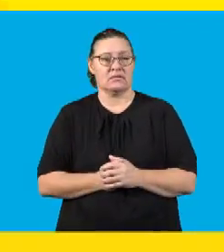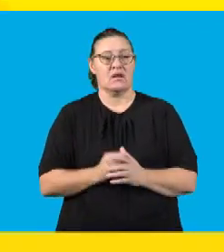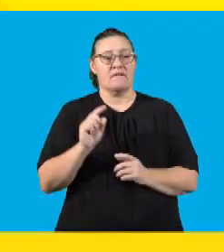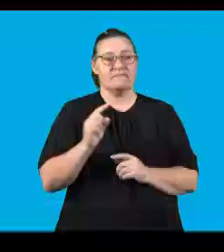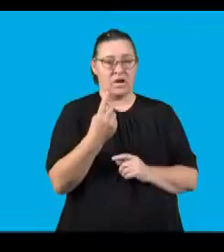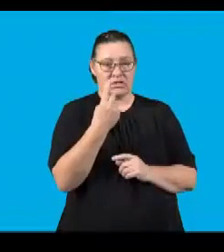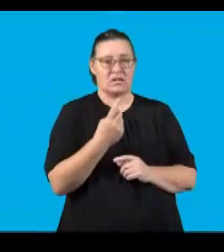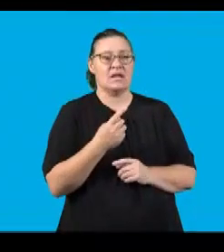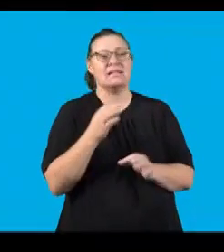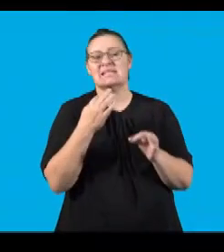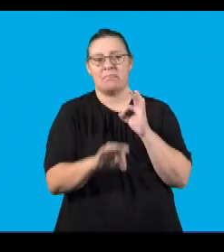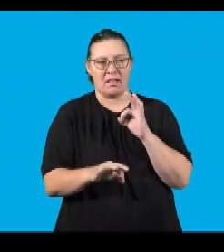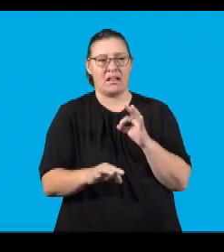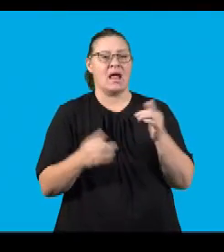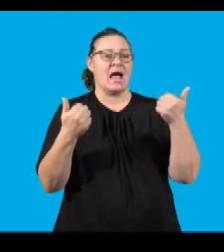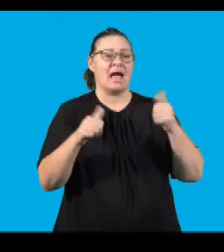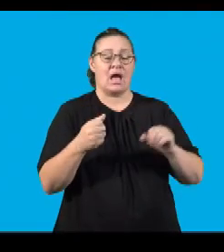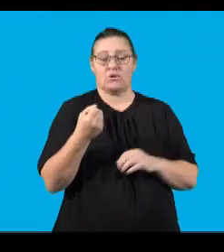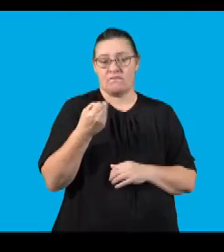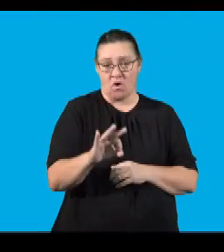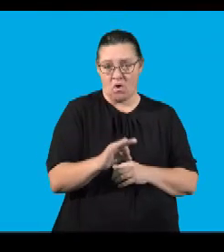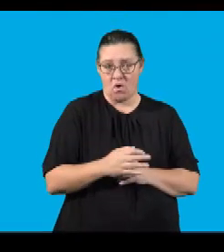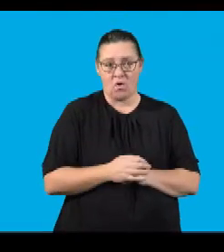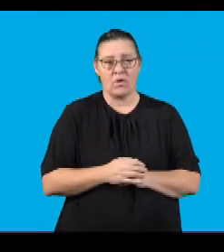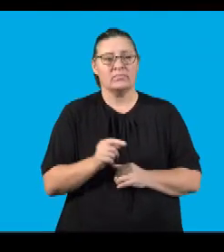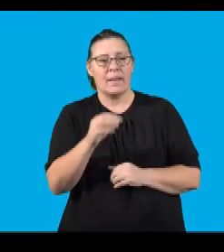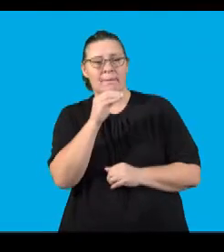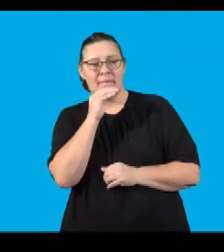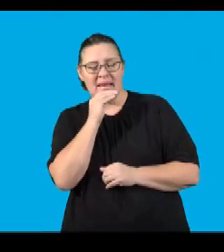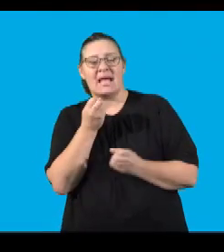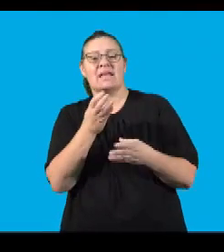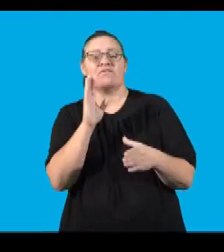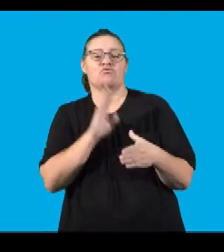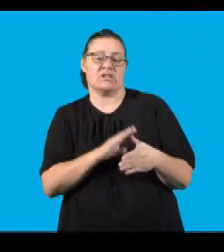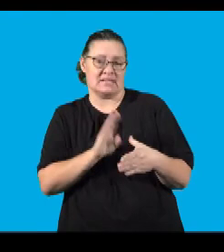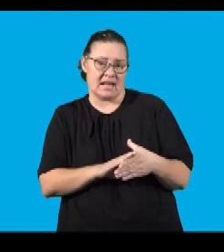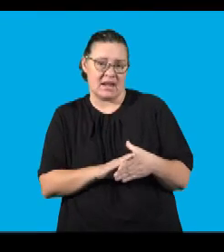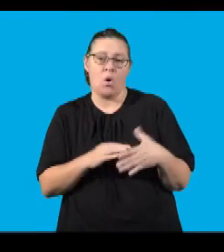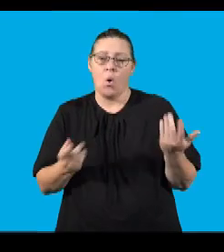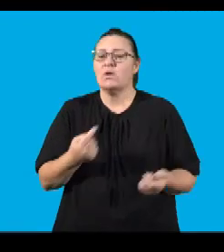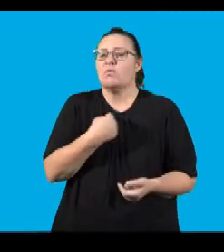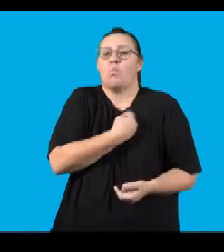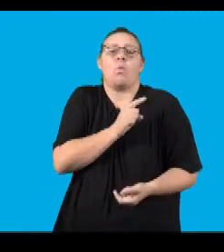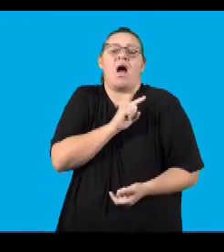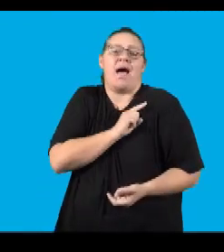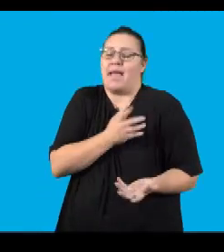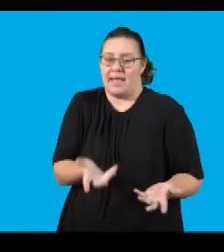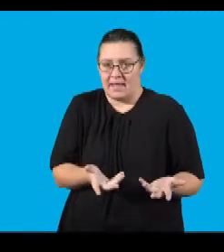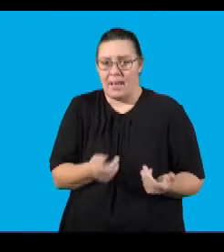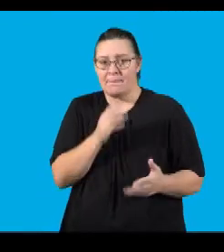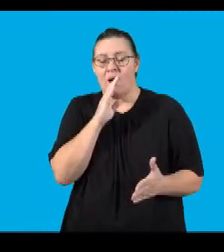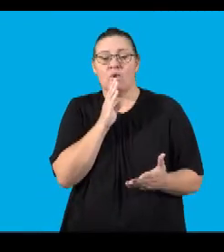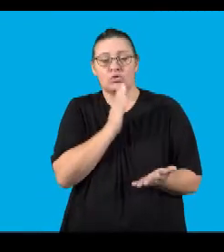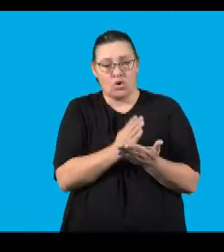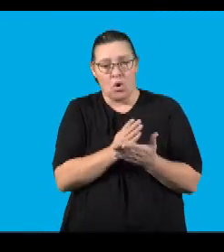questions. Firstly, a very simple one, account for. This just means give a reason or say why.